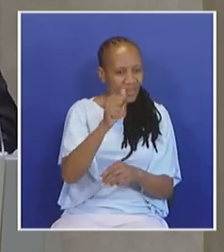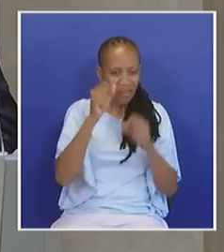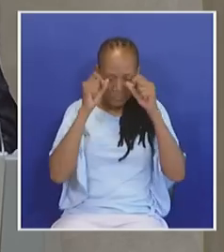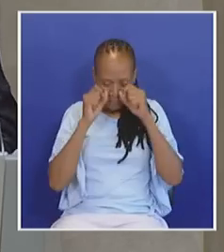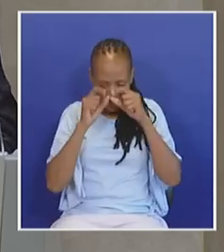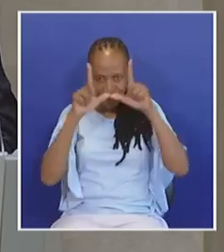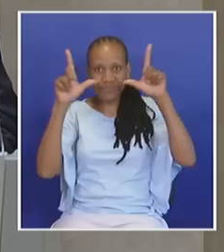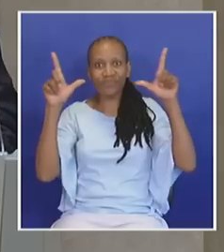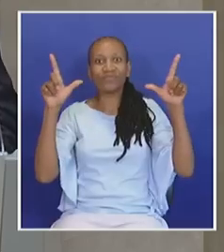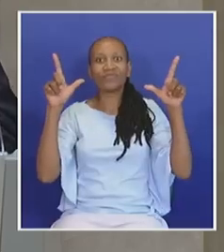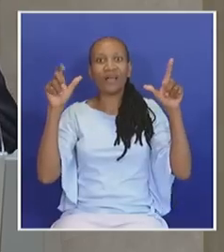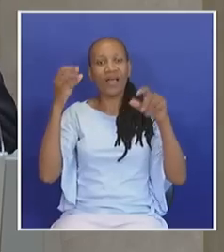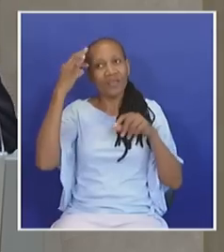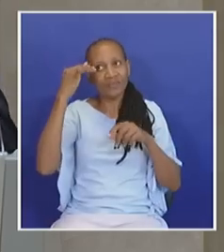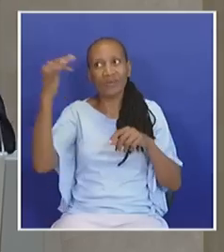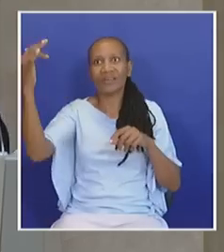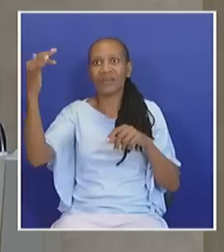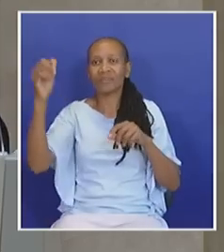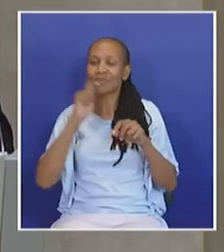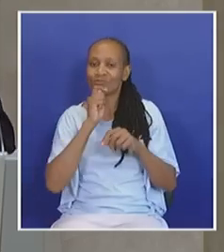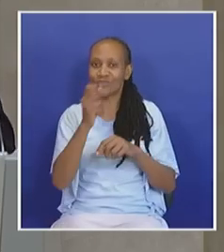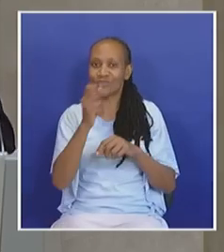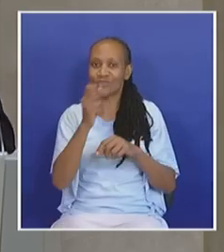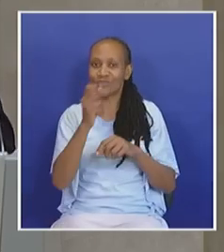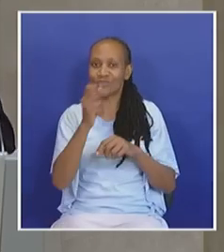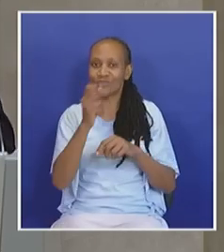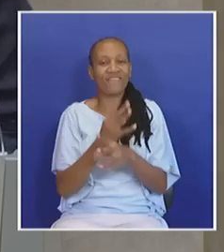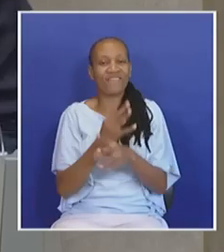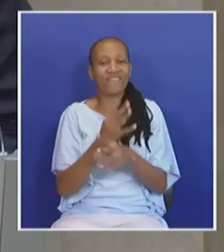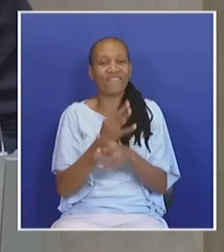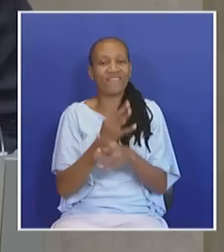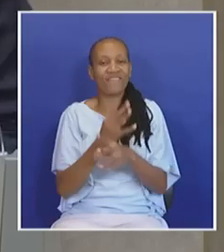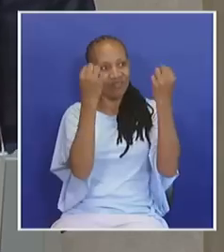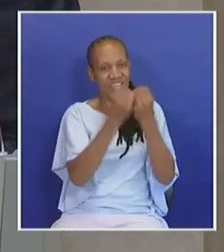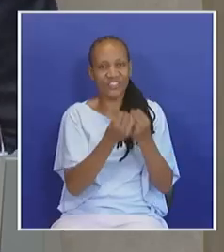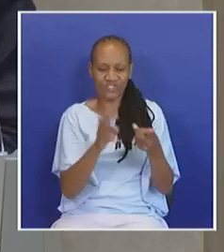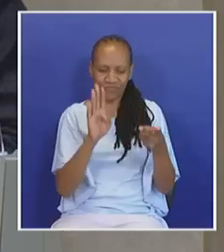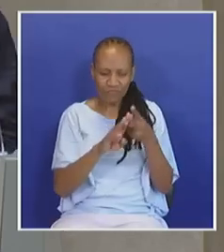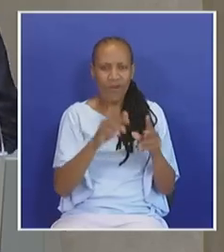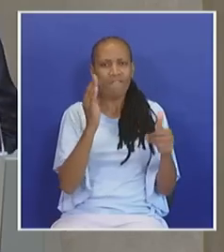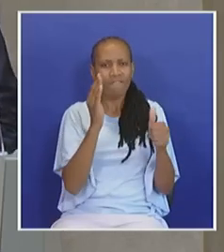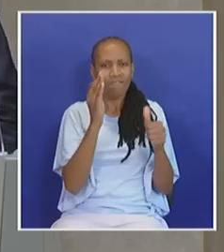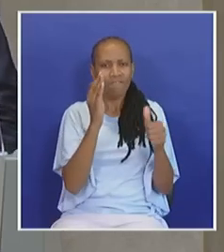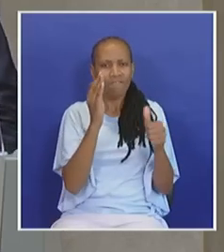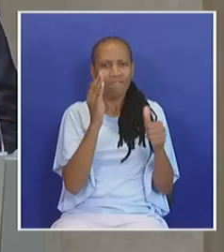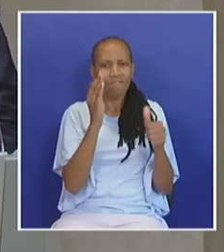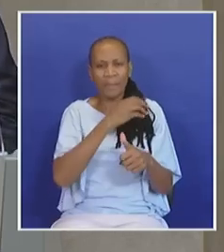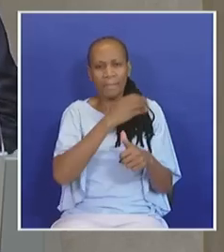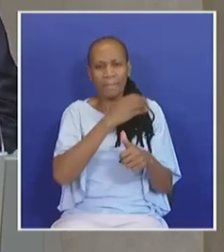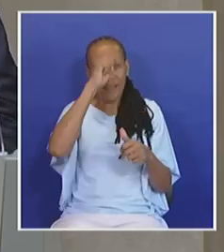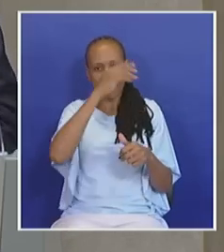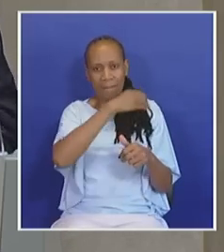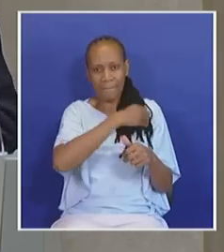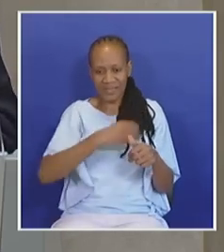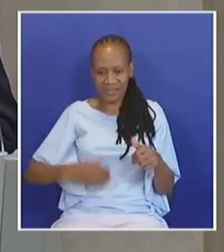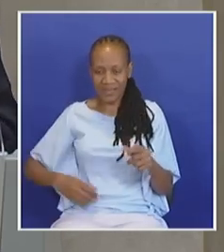come true when the father of the nation and first president of a democratic South Africa, Nelson Mandela,